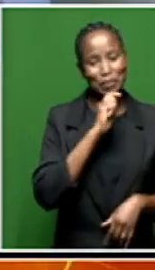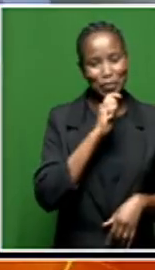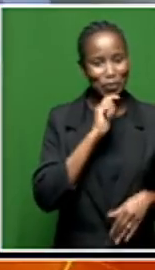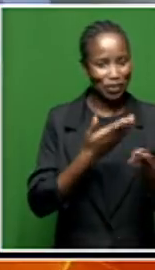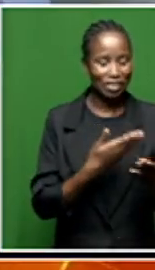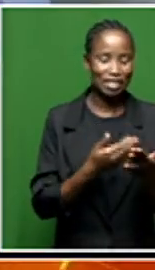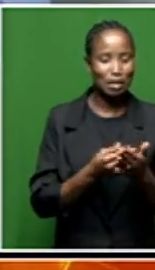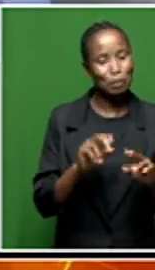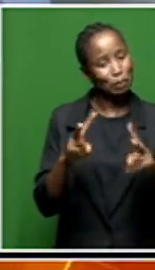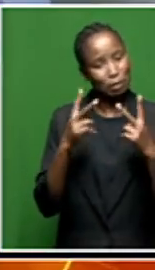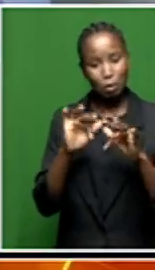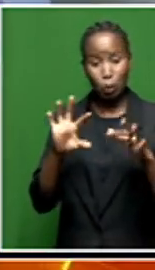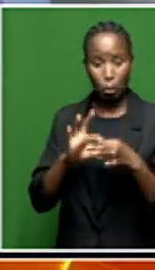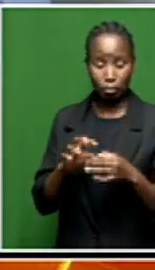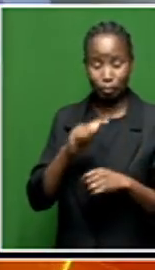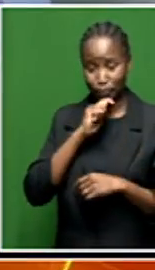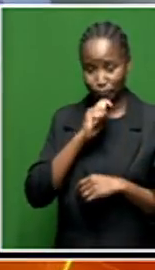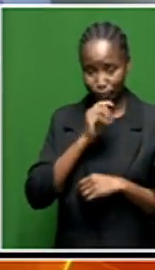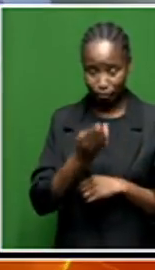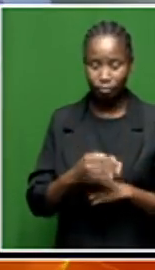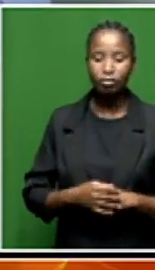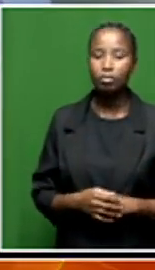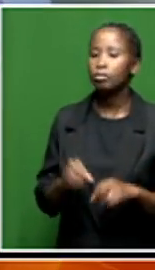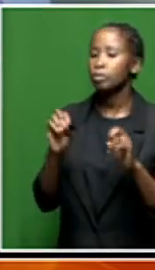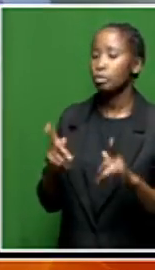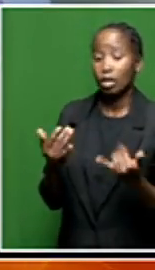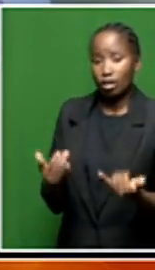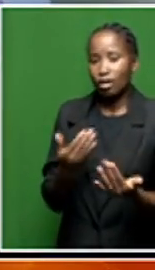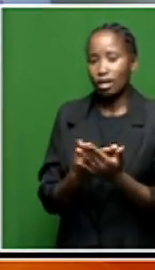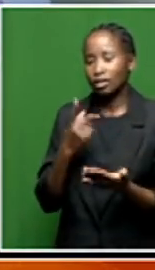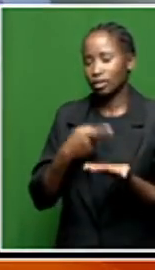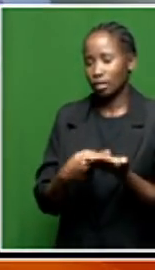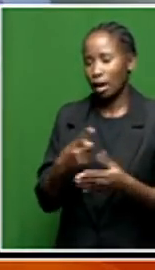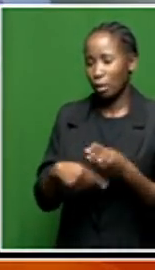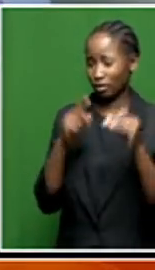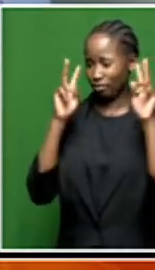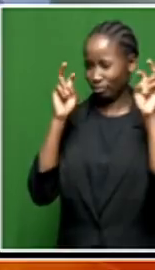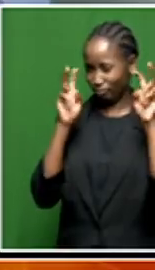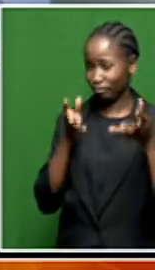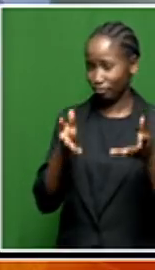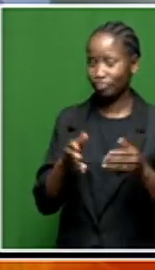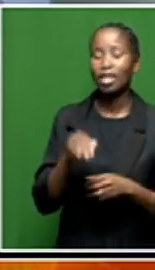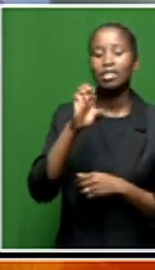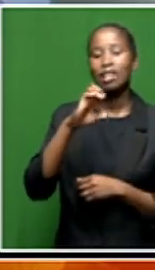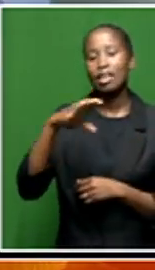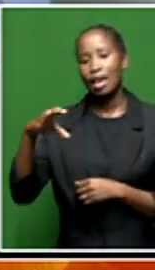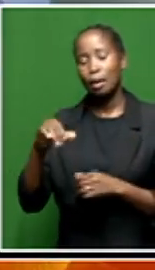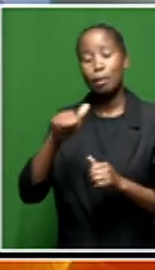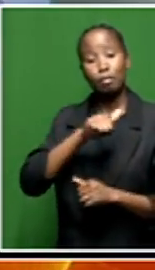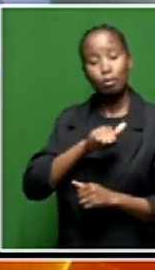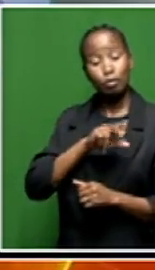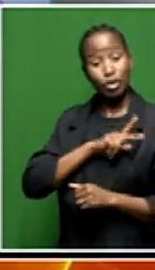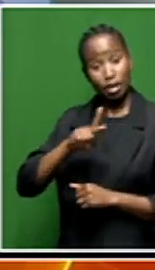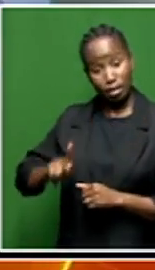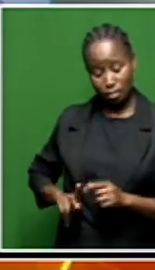General, let's start, just to locate this particular matter. So the Eastern Cape Premier, Oscar Mabuyane's affidavit